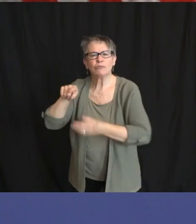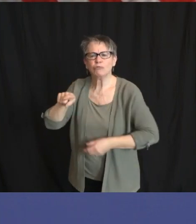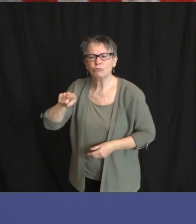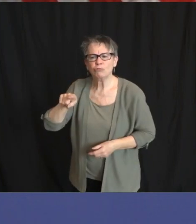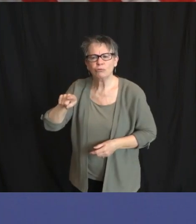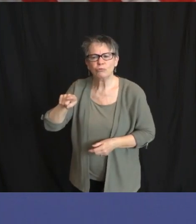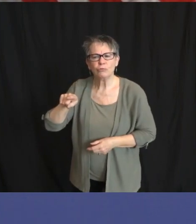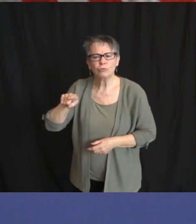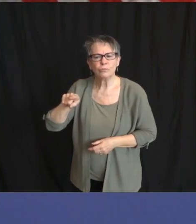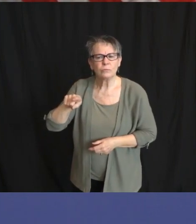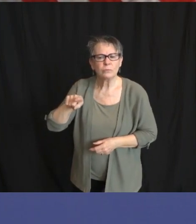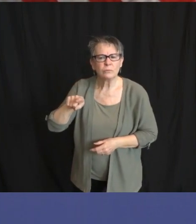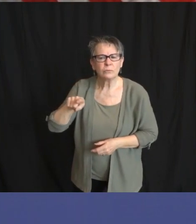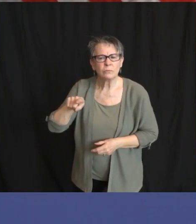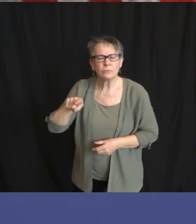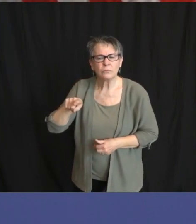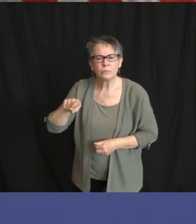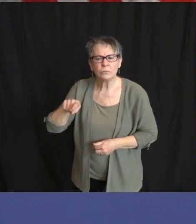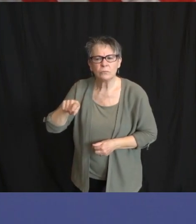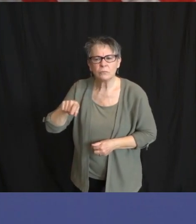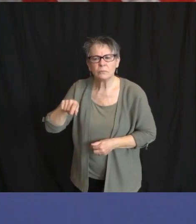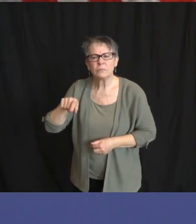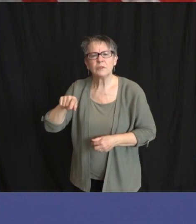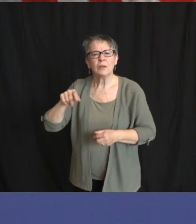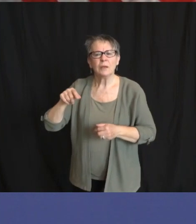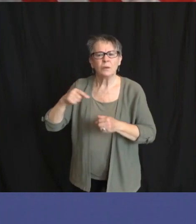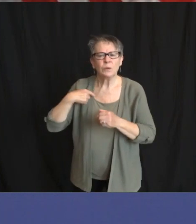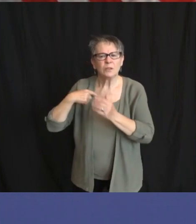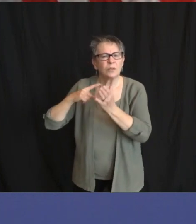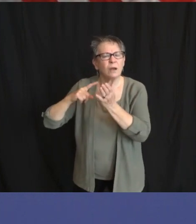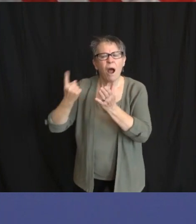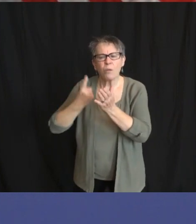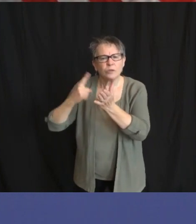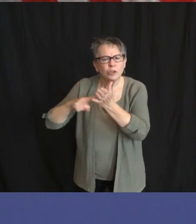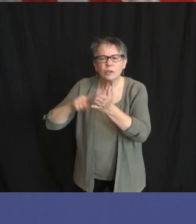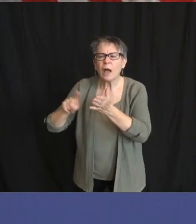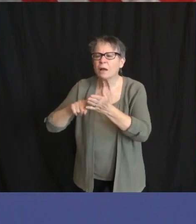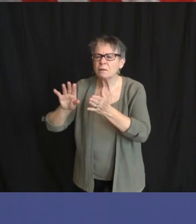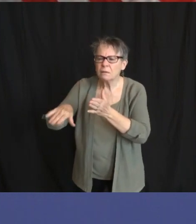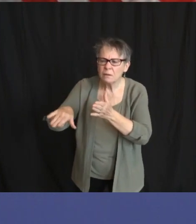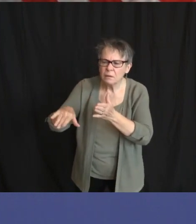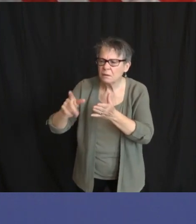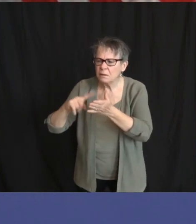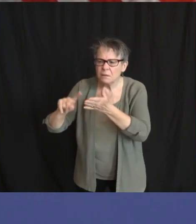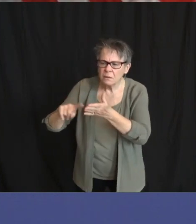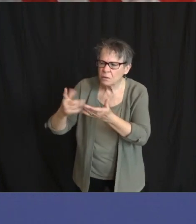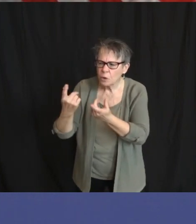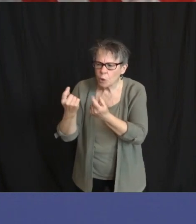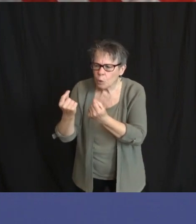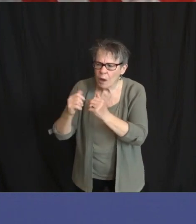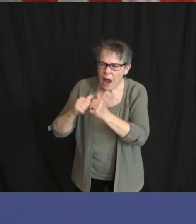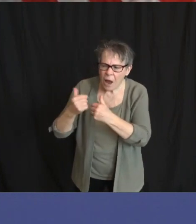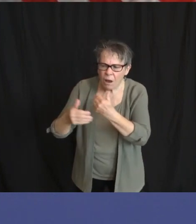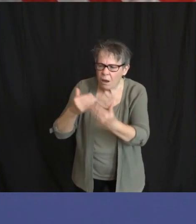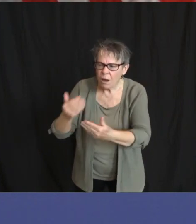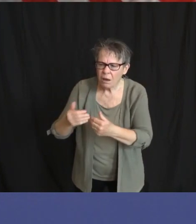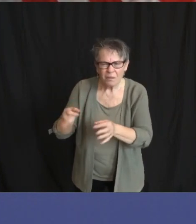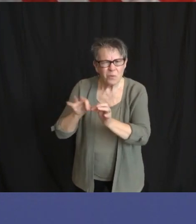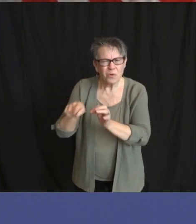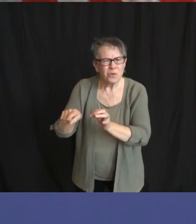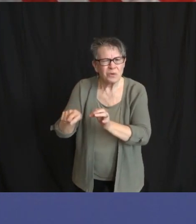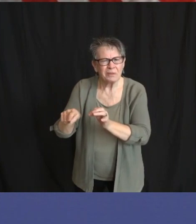and I were discussing this earlier. There is this, and I think for folks out there who may not have a good sense of it, in a non-medical sense, I'll put,